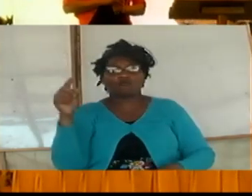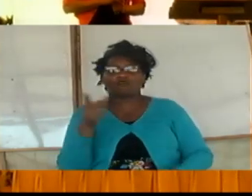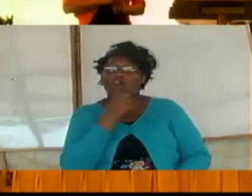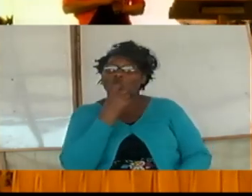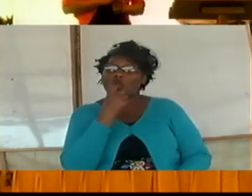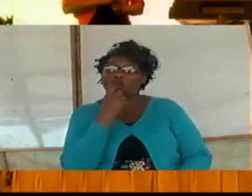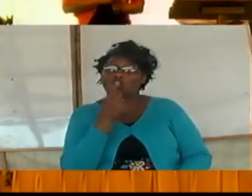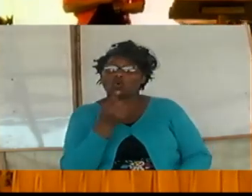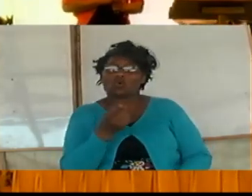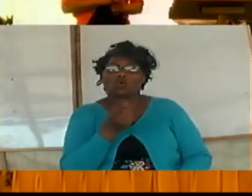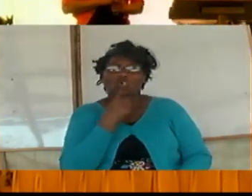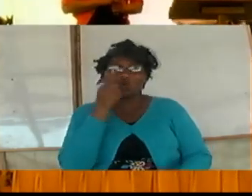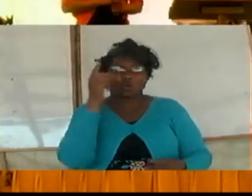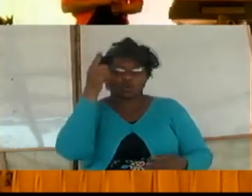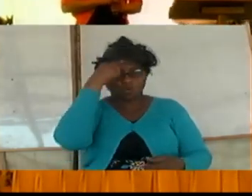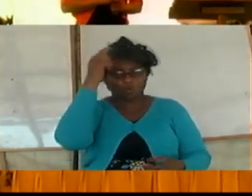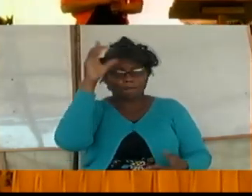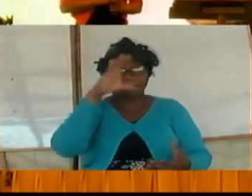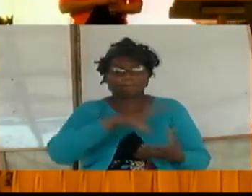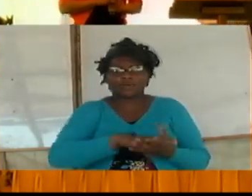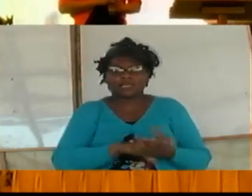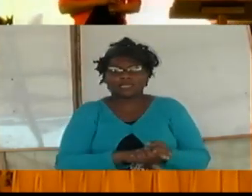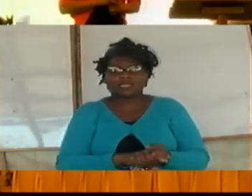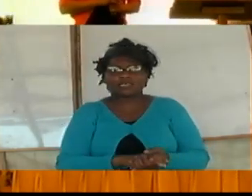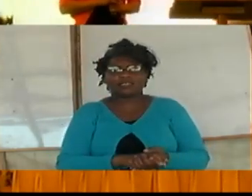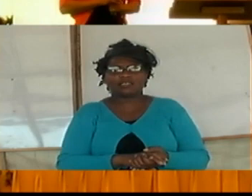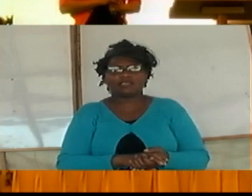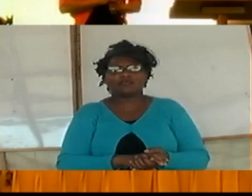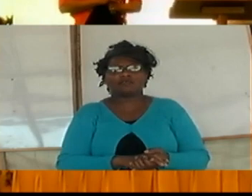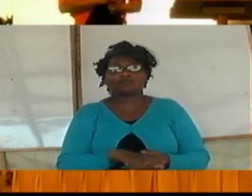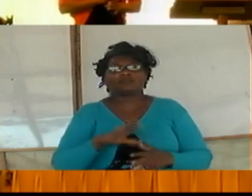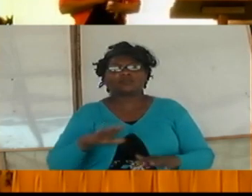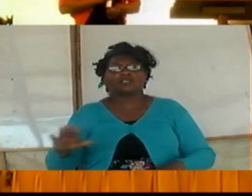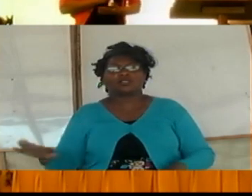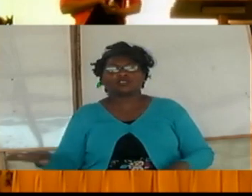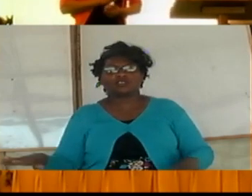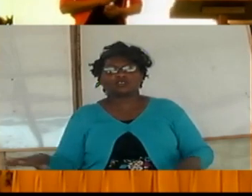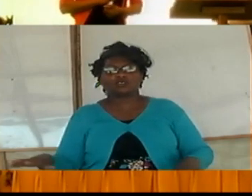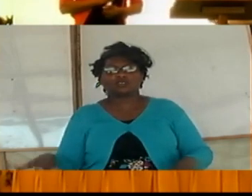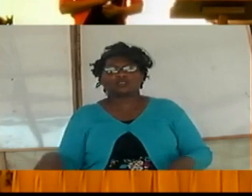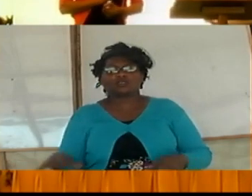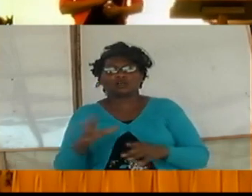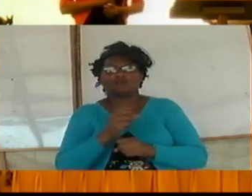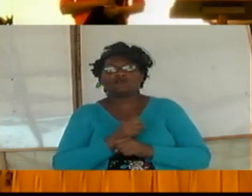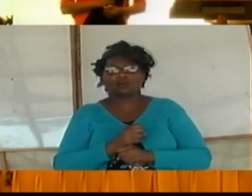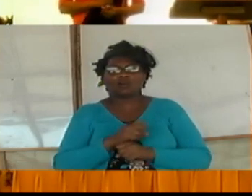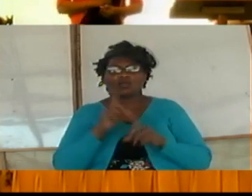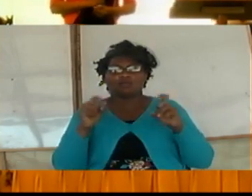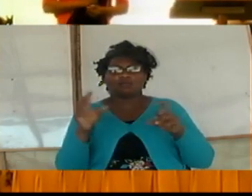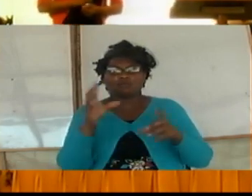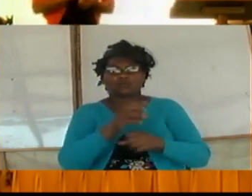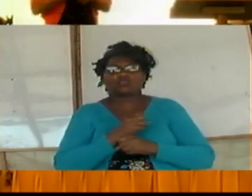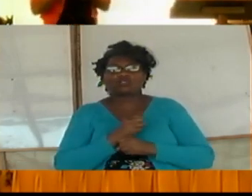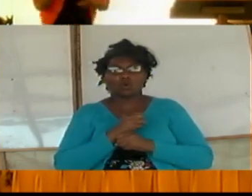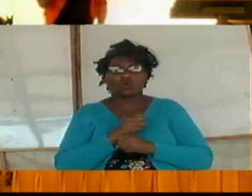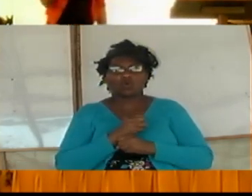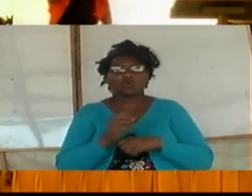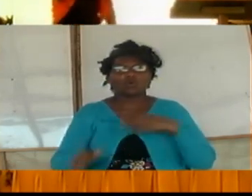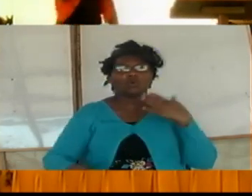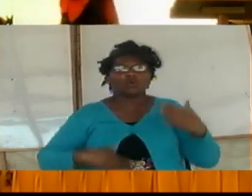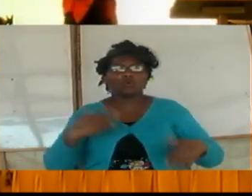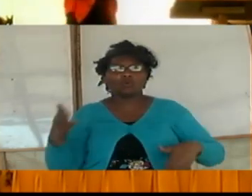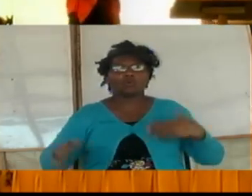and hold steadfast to this hope and faith in Jesus Christ the Lord. Hallelujah. Happy day.